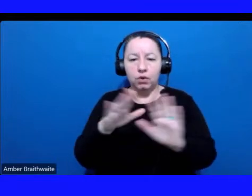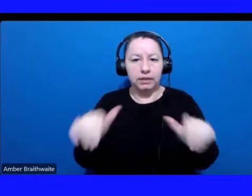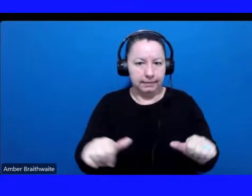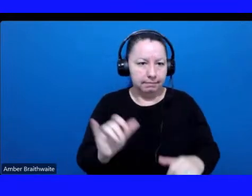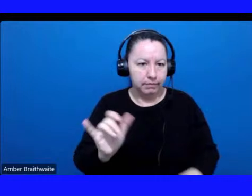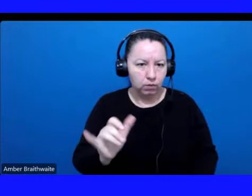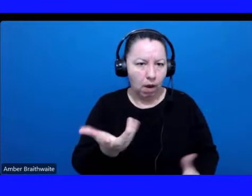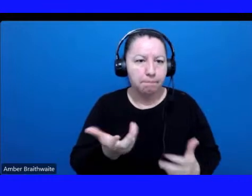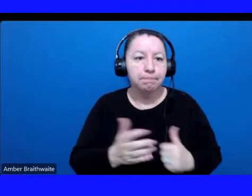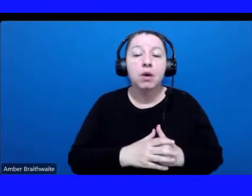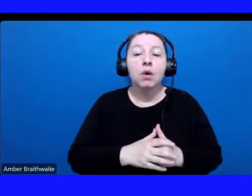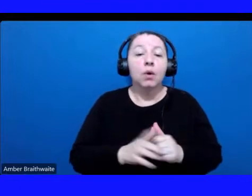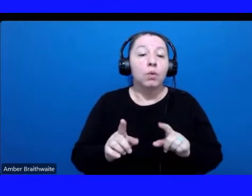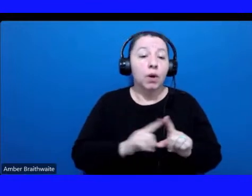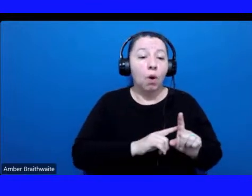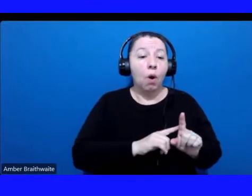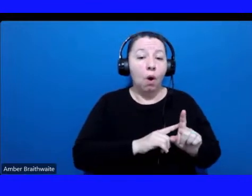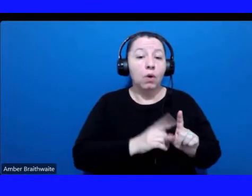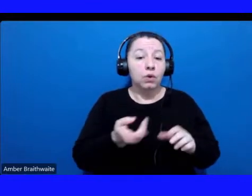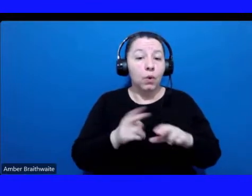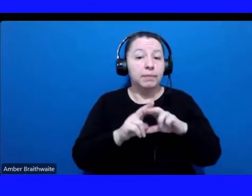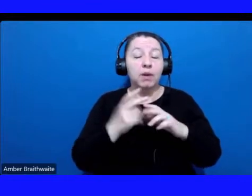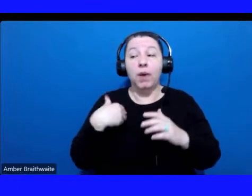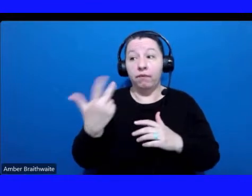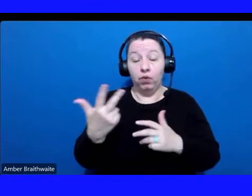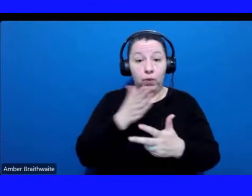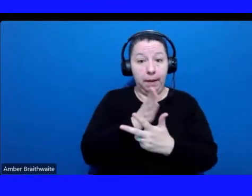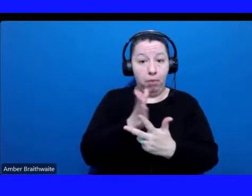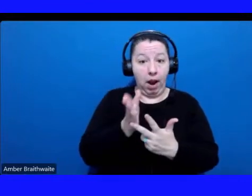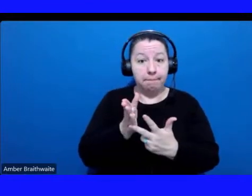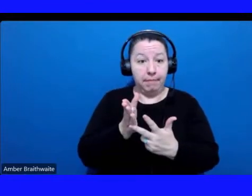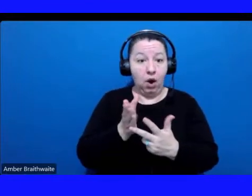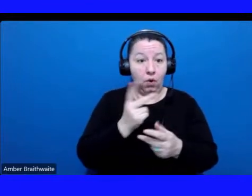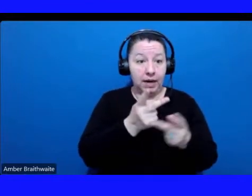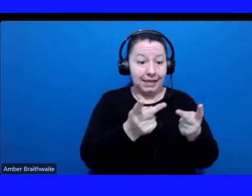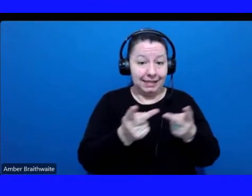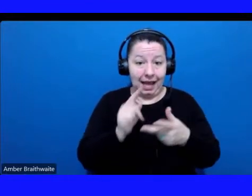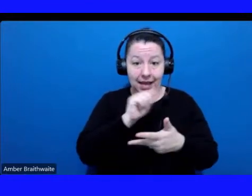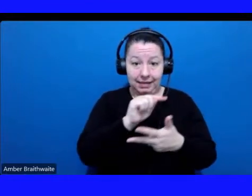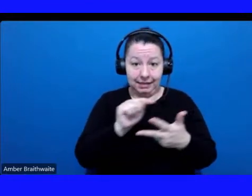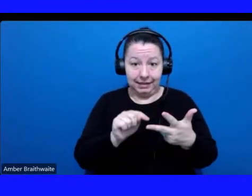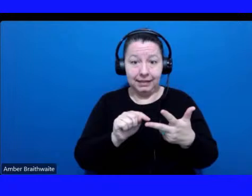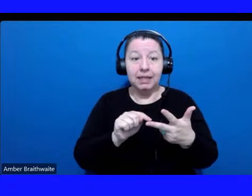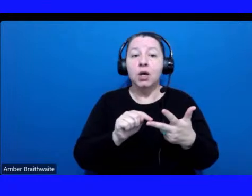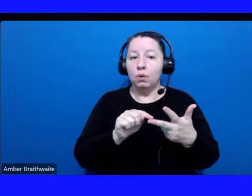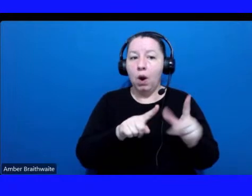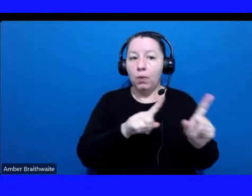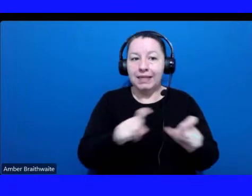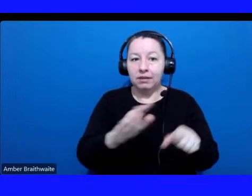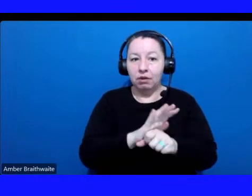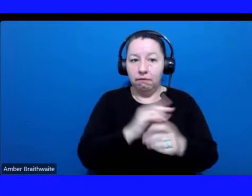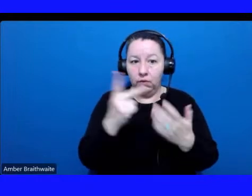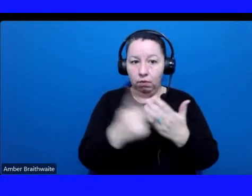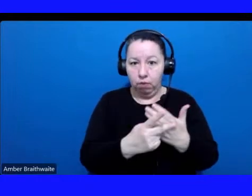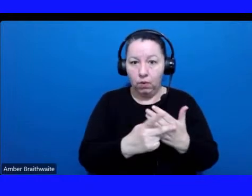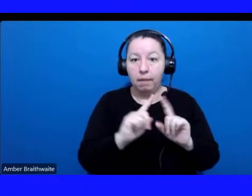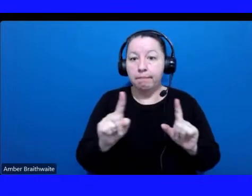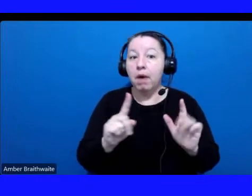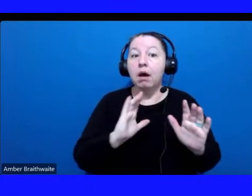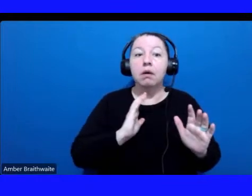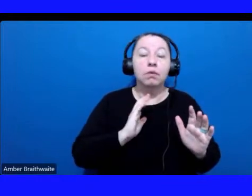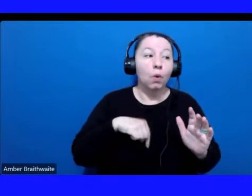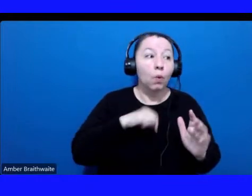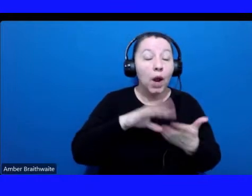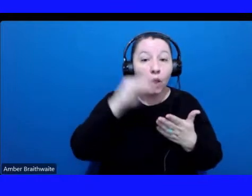steadily expanding to the full scope of screening using a tablet-based system that we're piloting in peds. And we